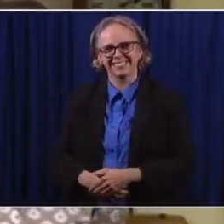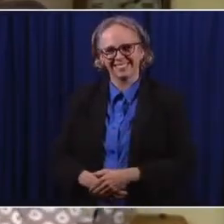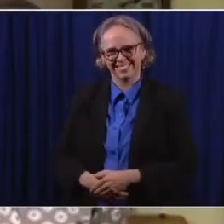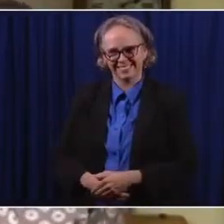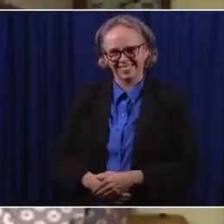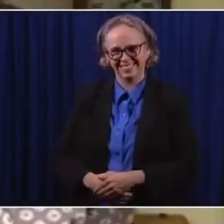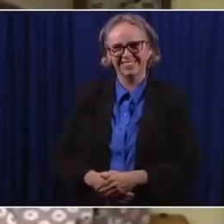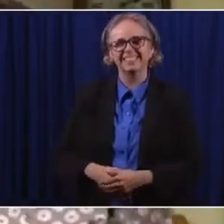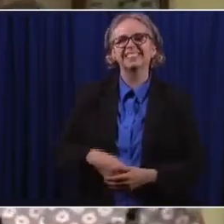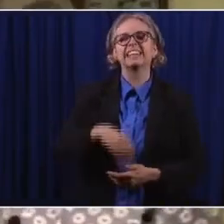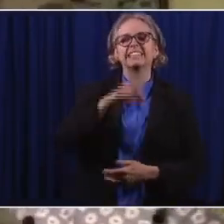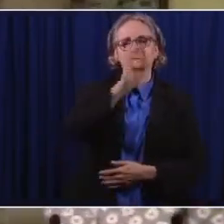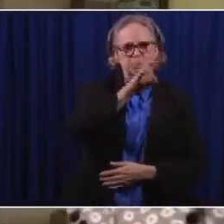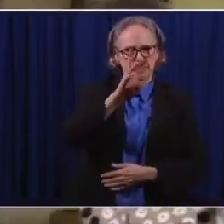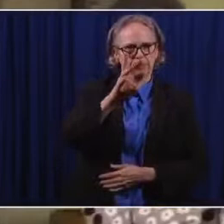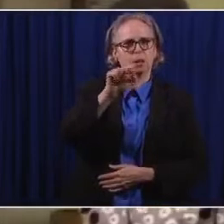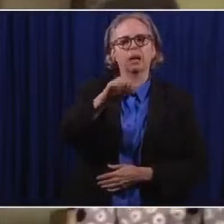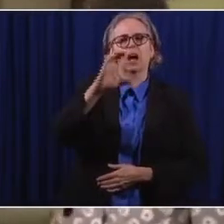Thanks, Fran.